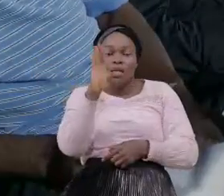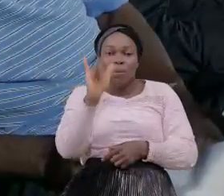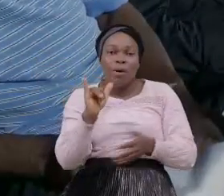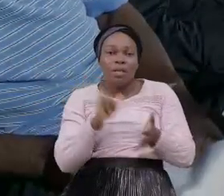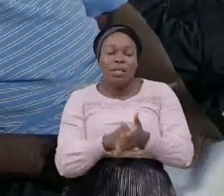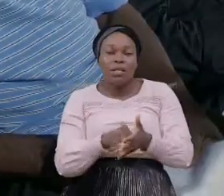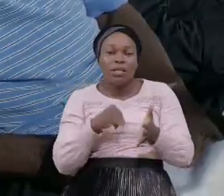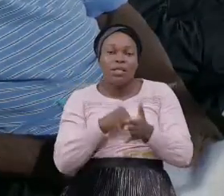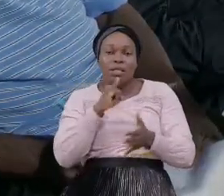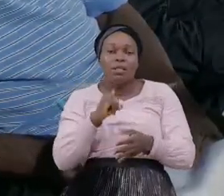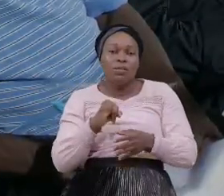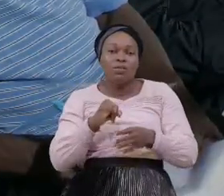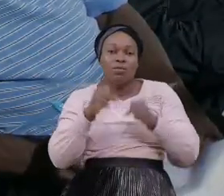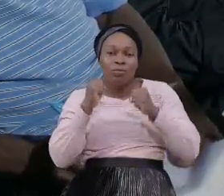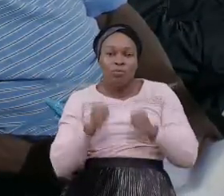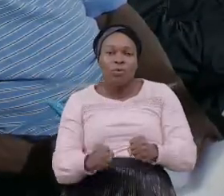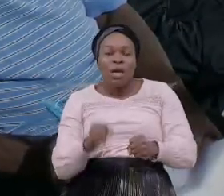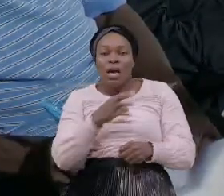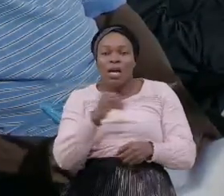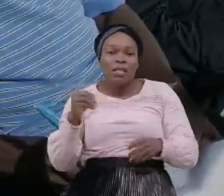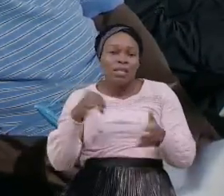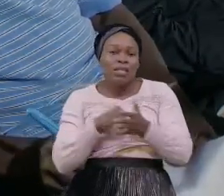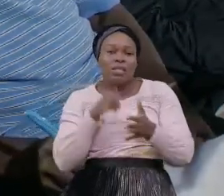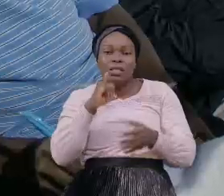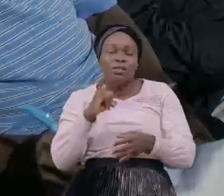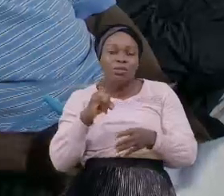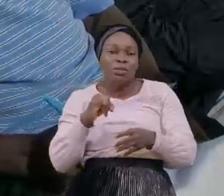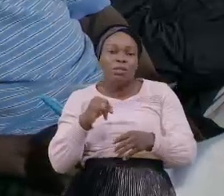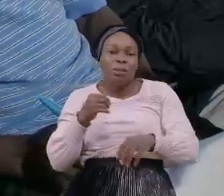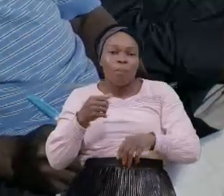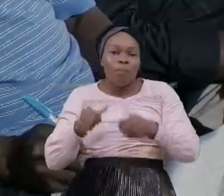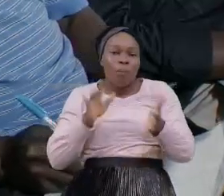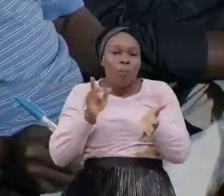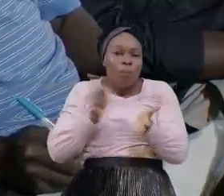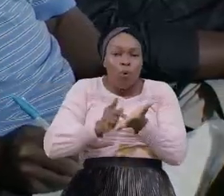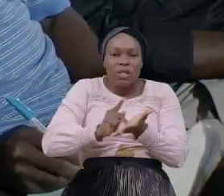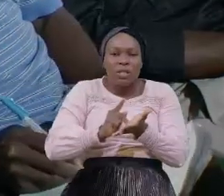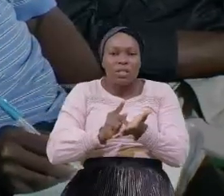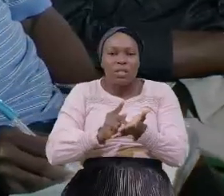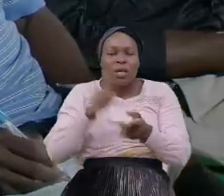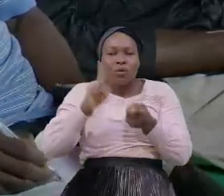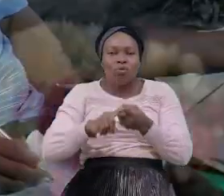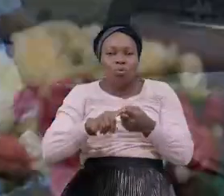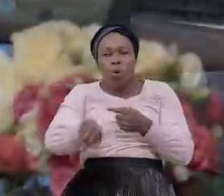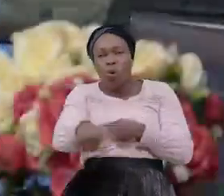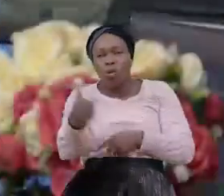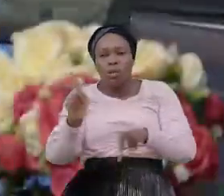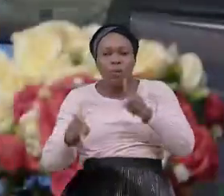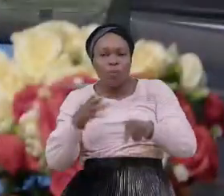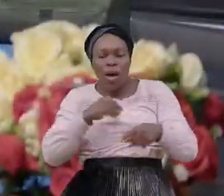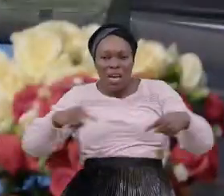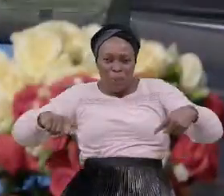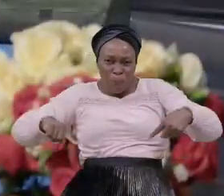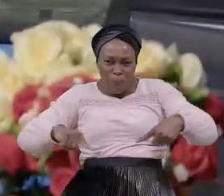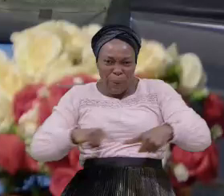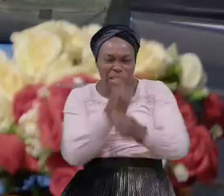if it's acidic, and it brings pain to other people, my language needs